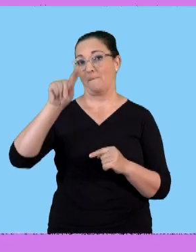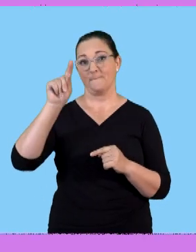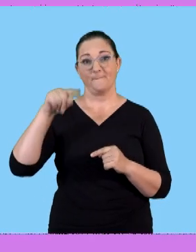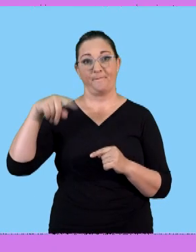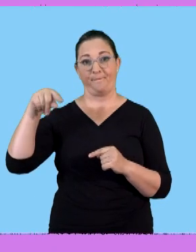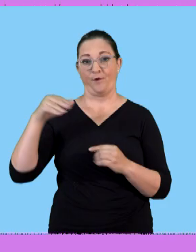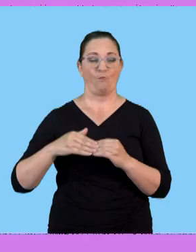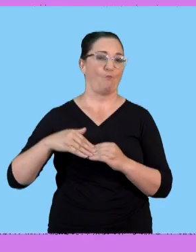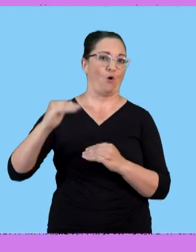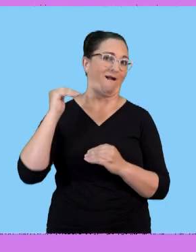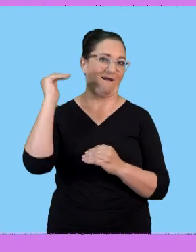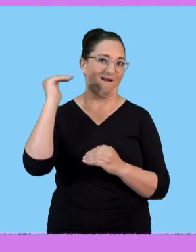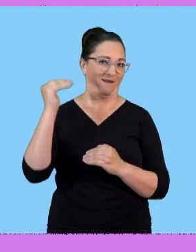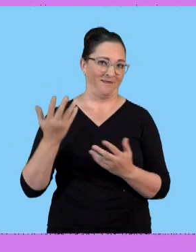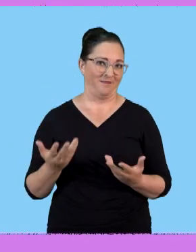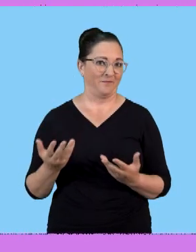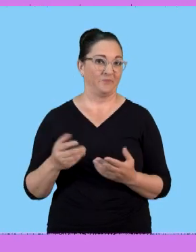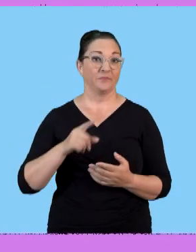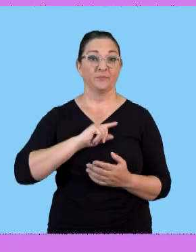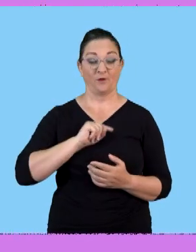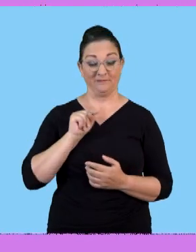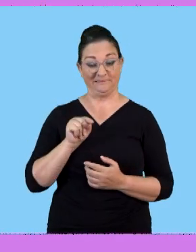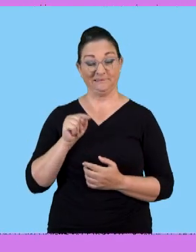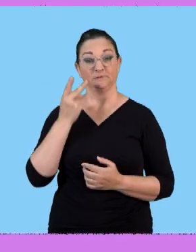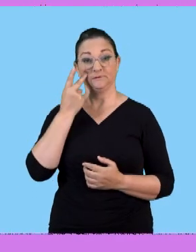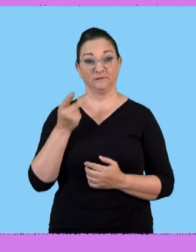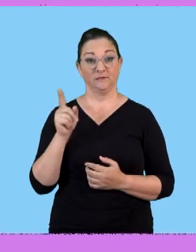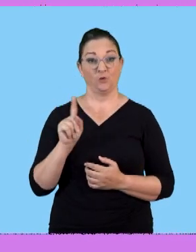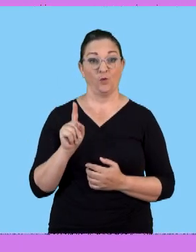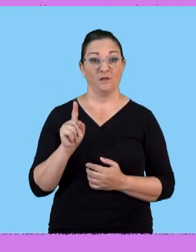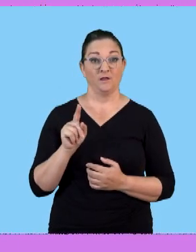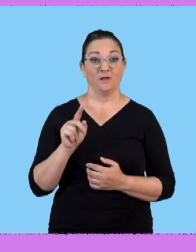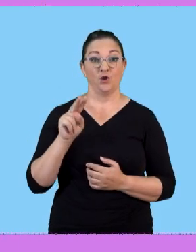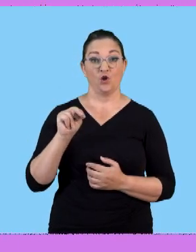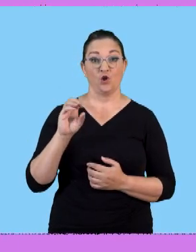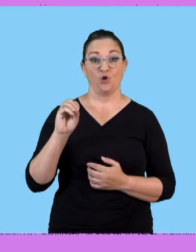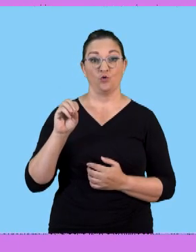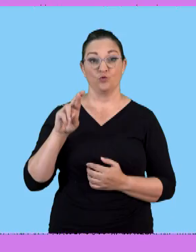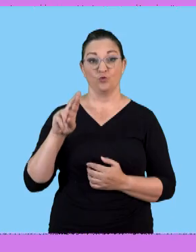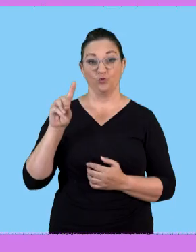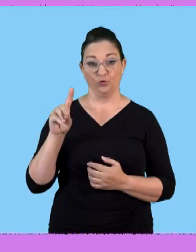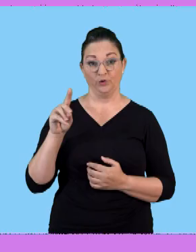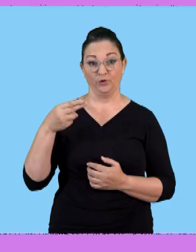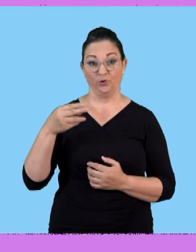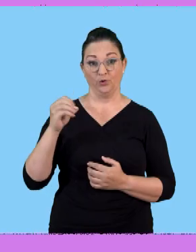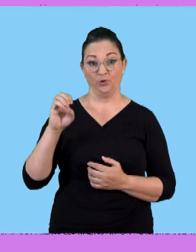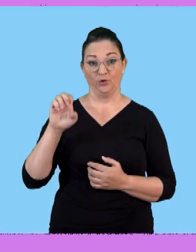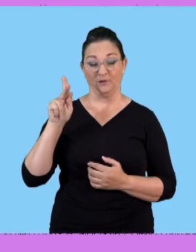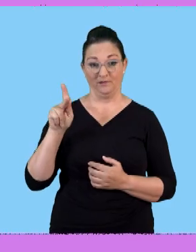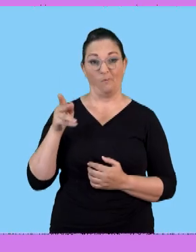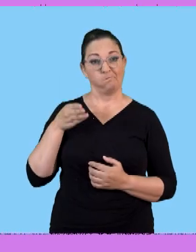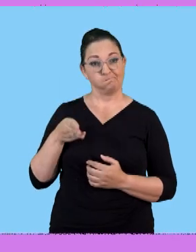here, it's above the sea level, right? So therefore, I'm sure you'll agree that at Noordhoek, that's the